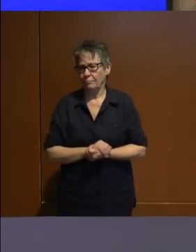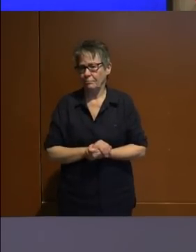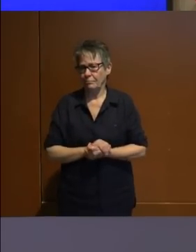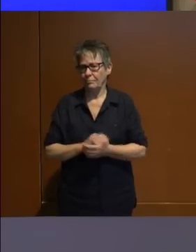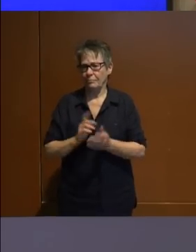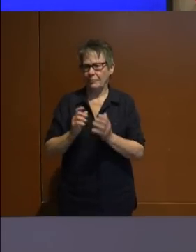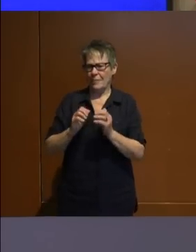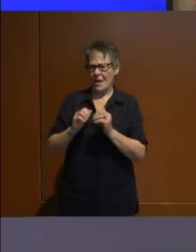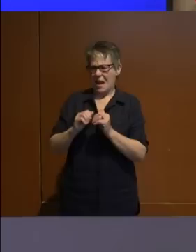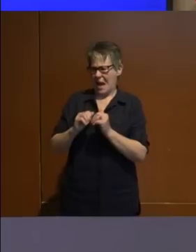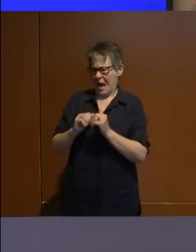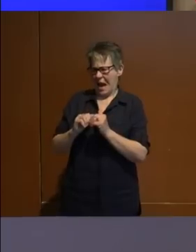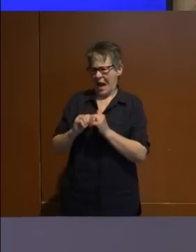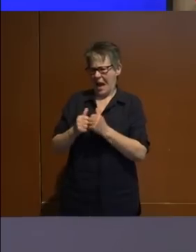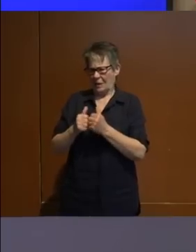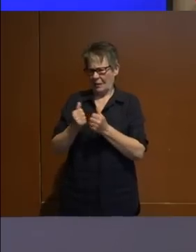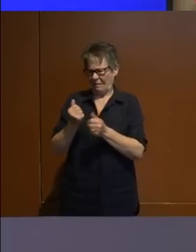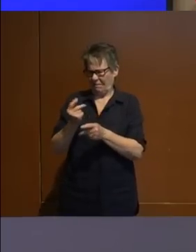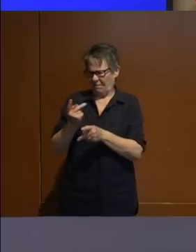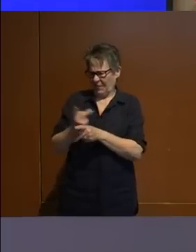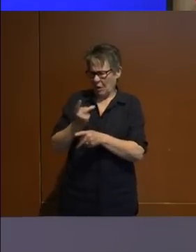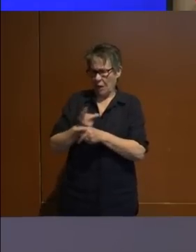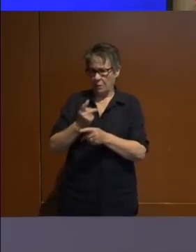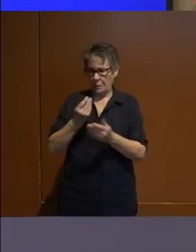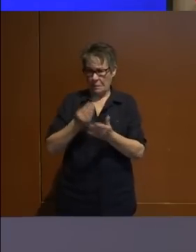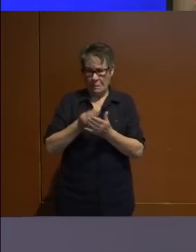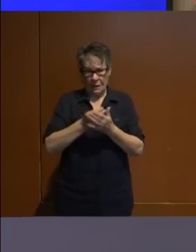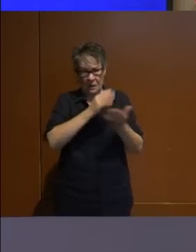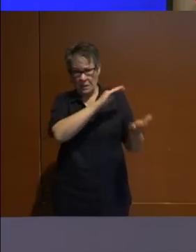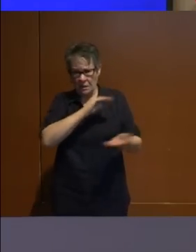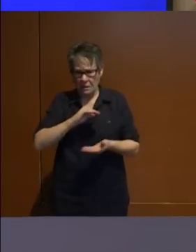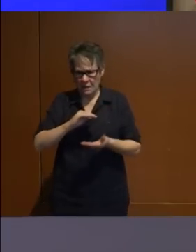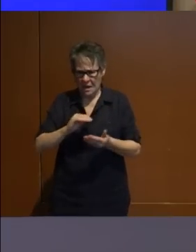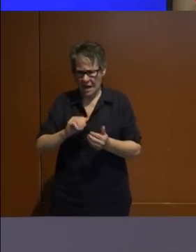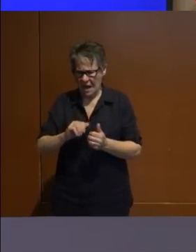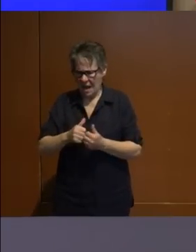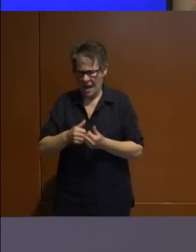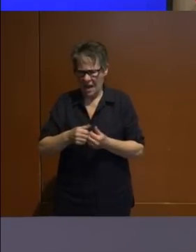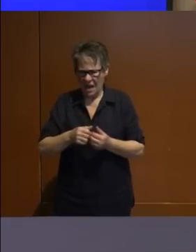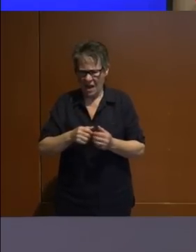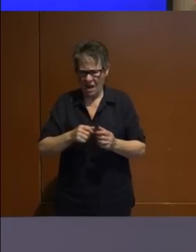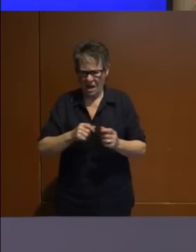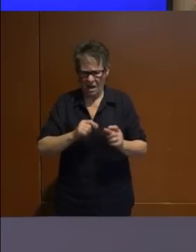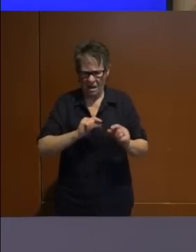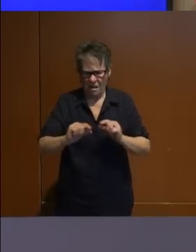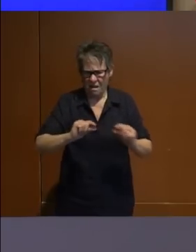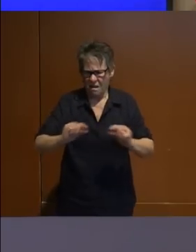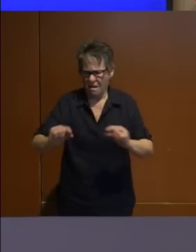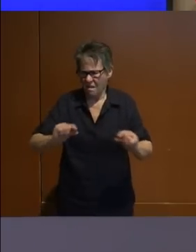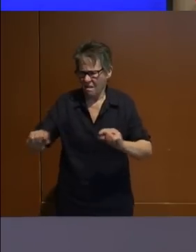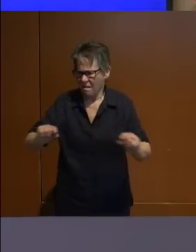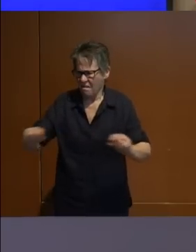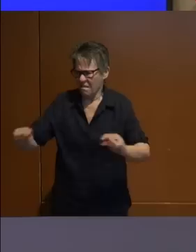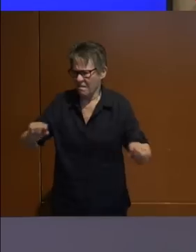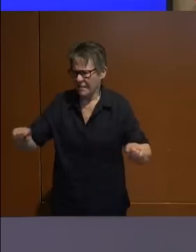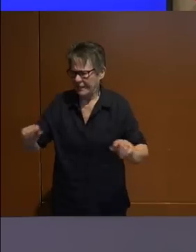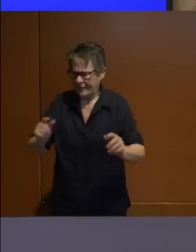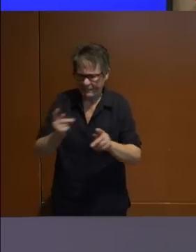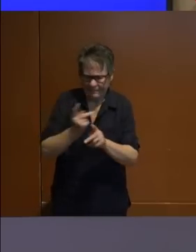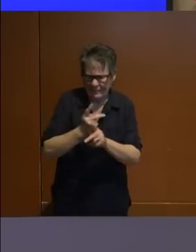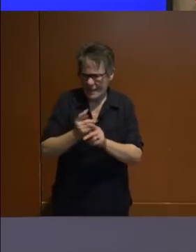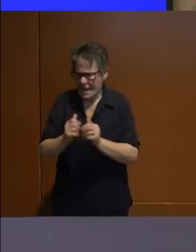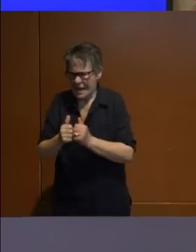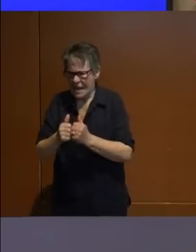President last week, as well as planning for next steps, which is why I was on the phone with Speaker Pelosi, are incredibly